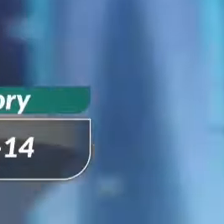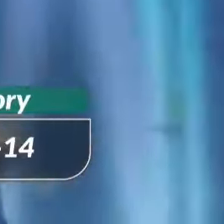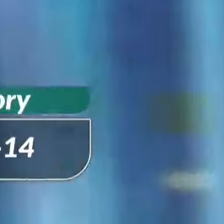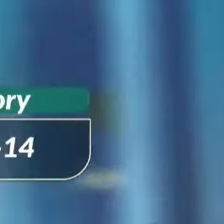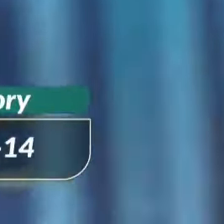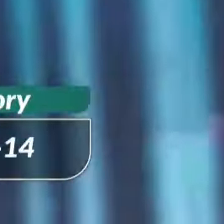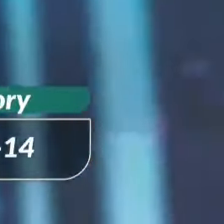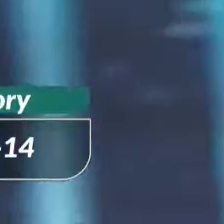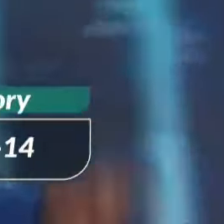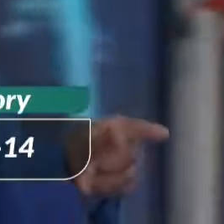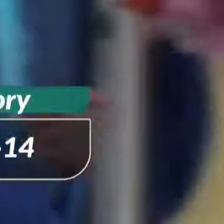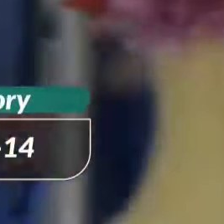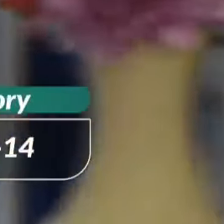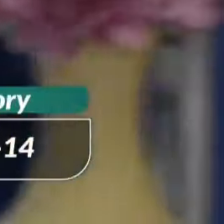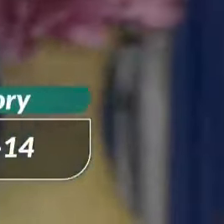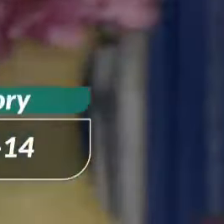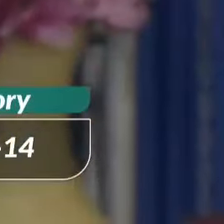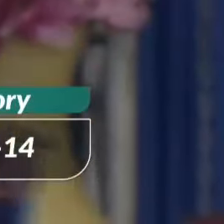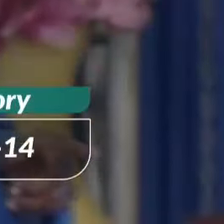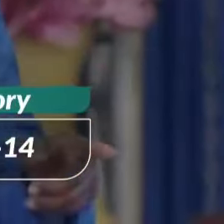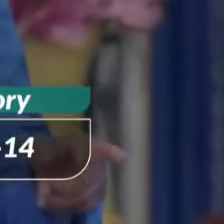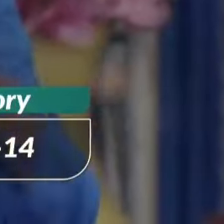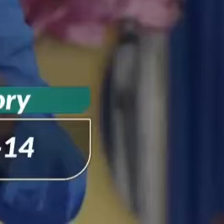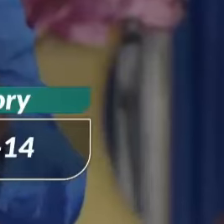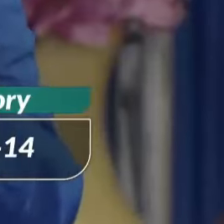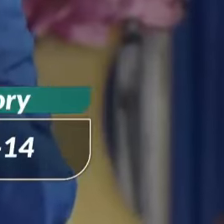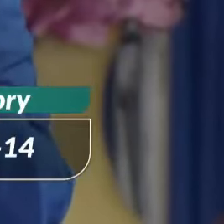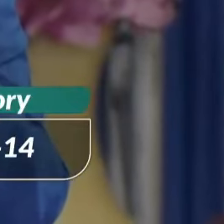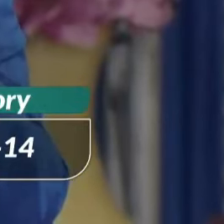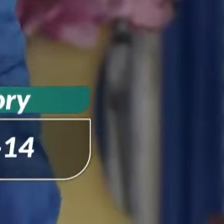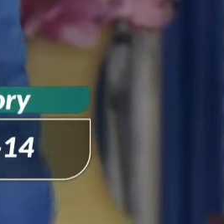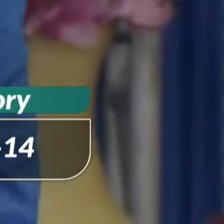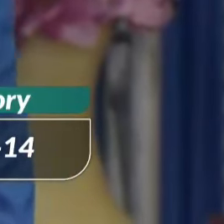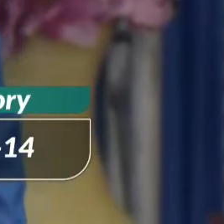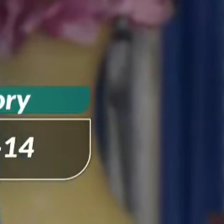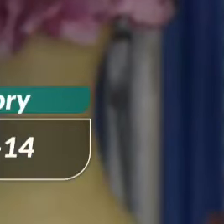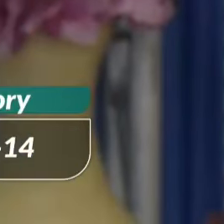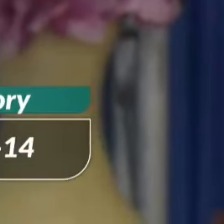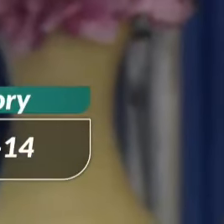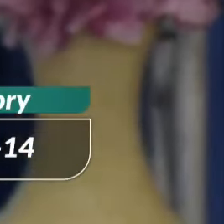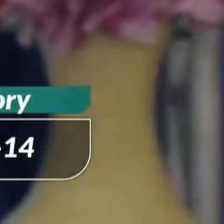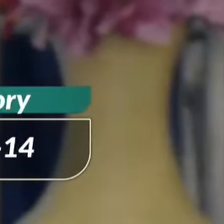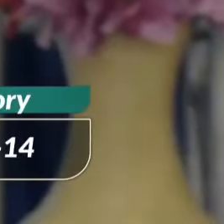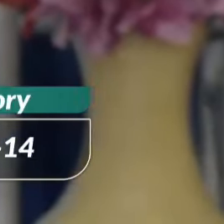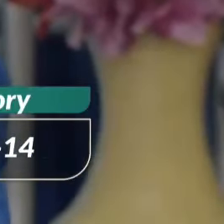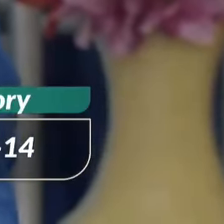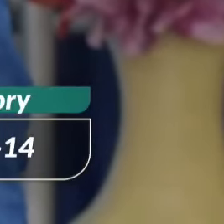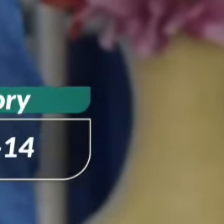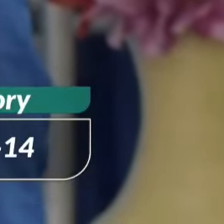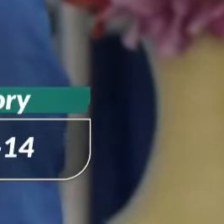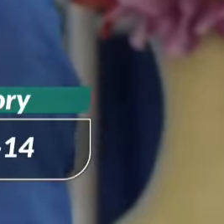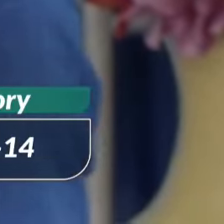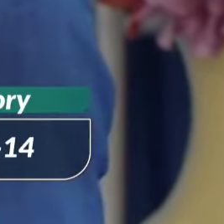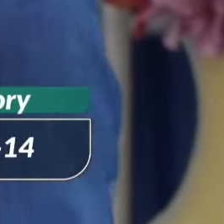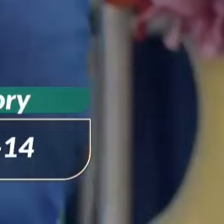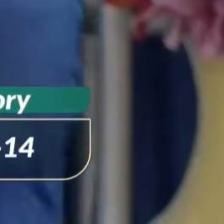us for glory, because by his power, by his ignition, and by his fire, by the flame